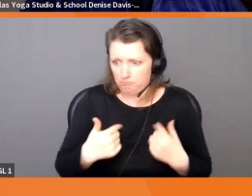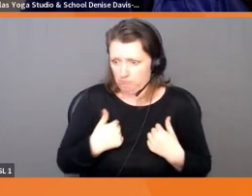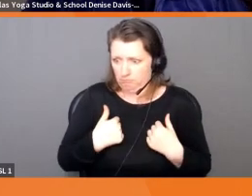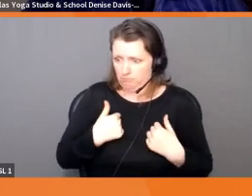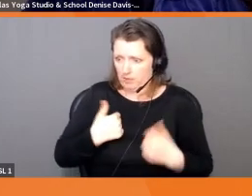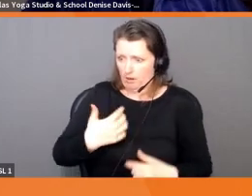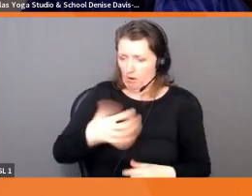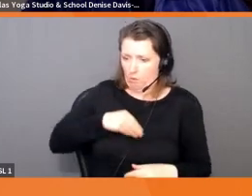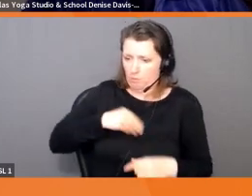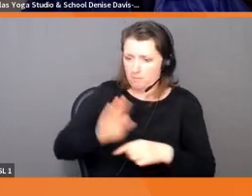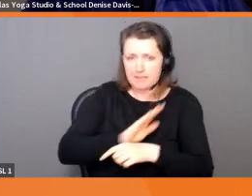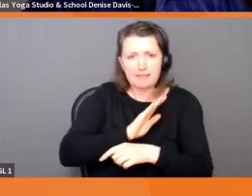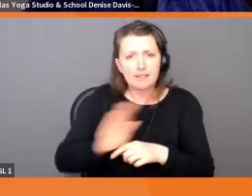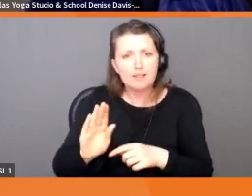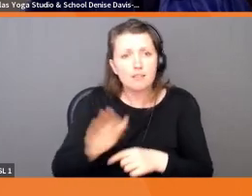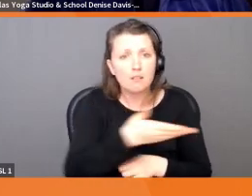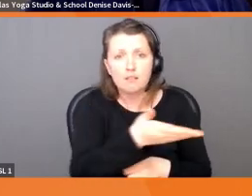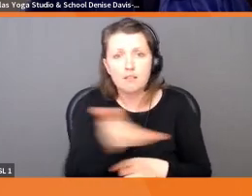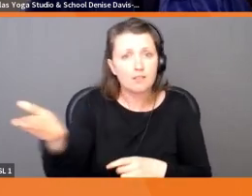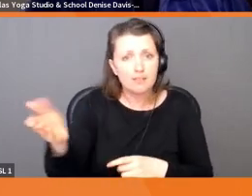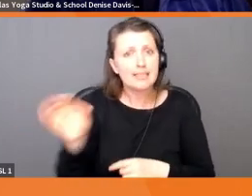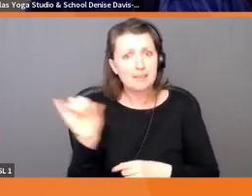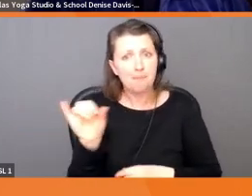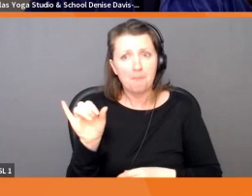and if I have any friends out there, feel free to drop